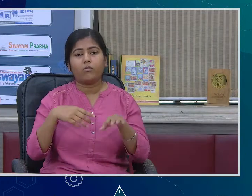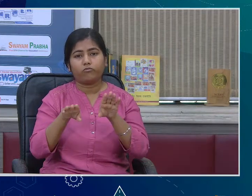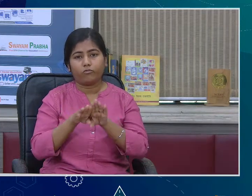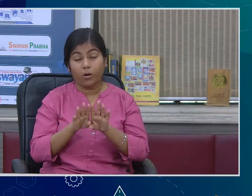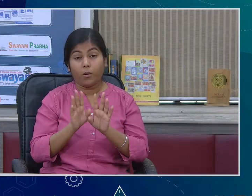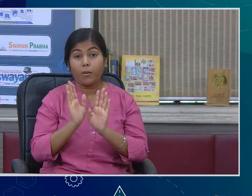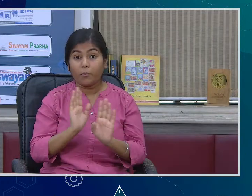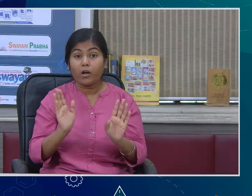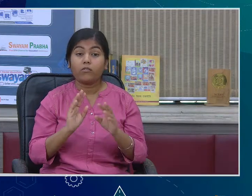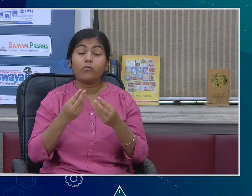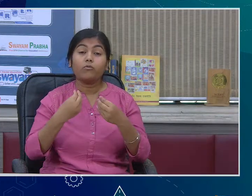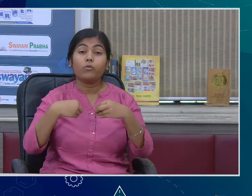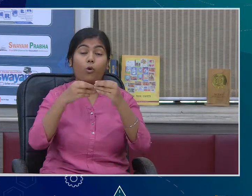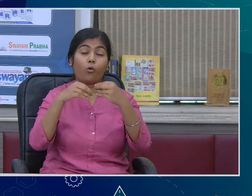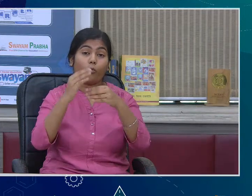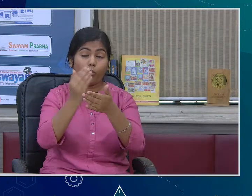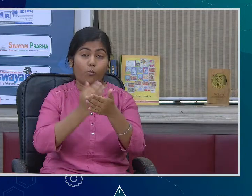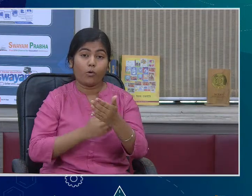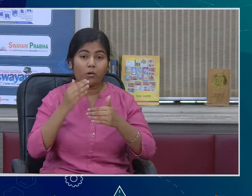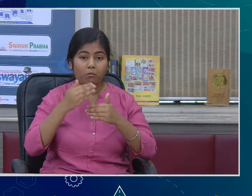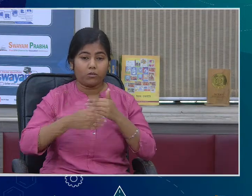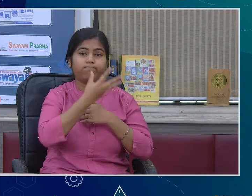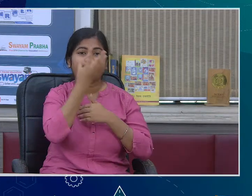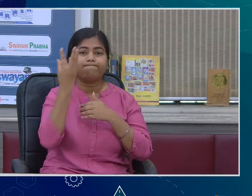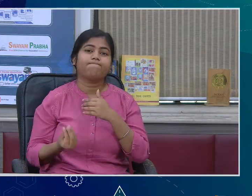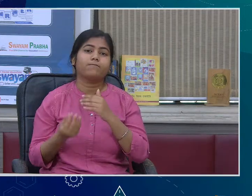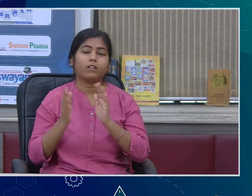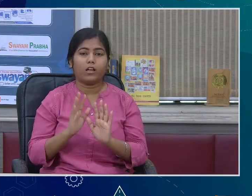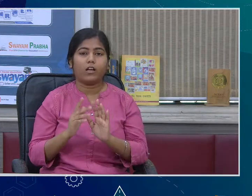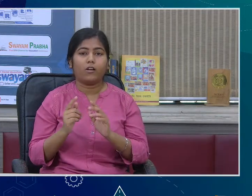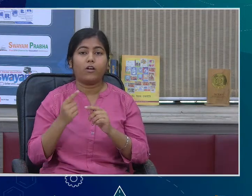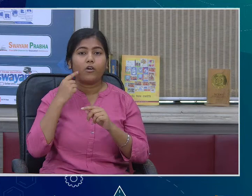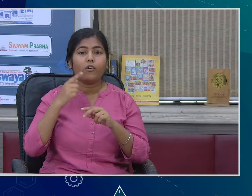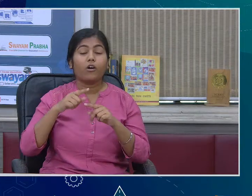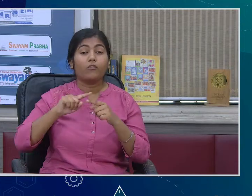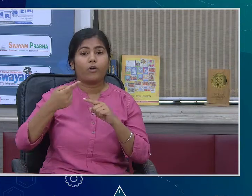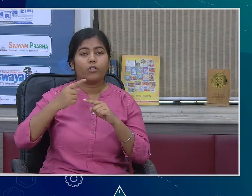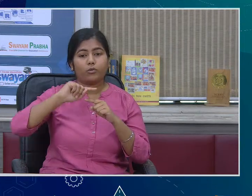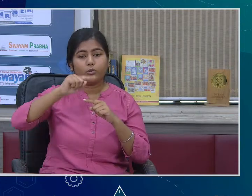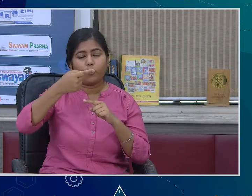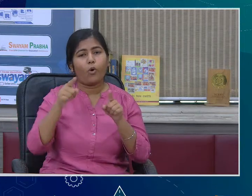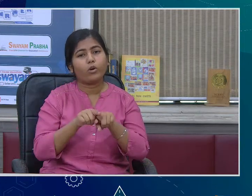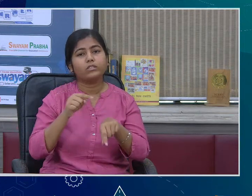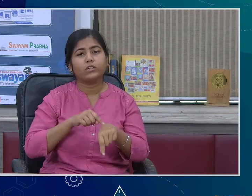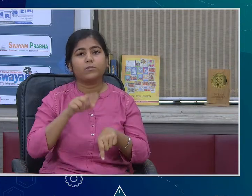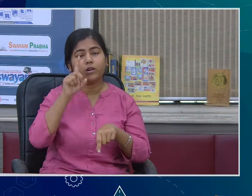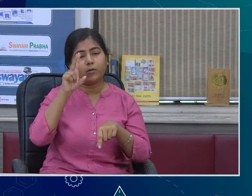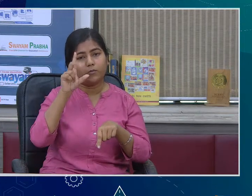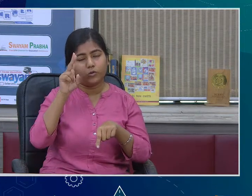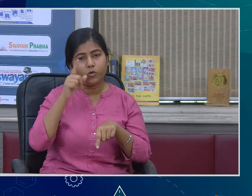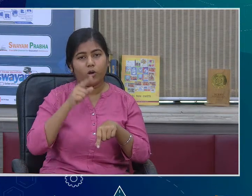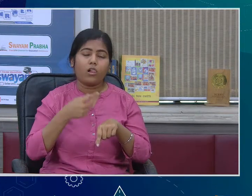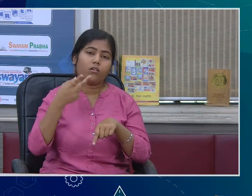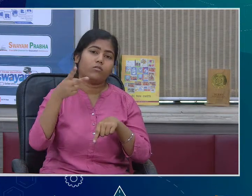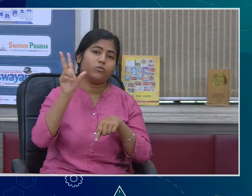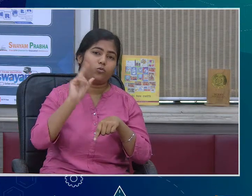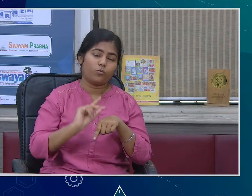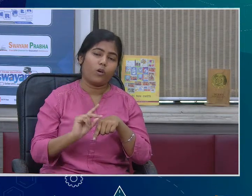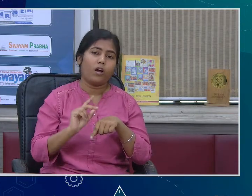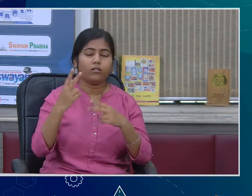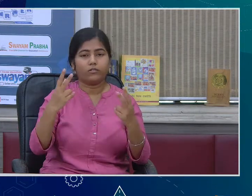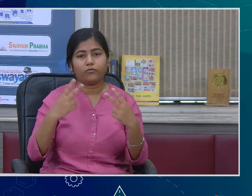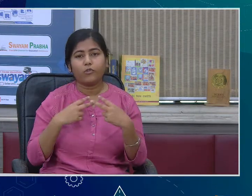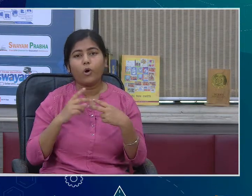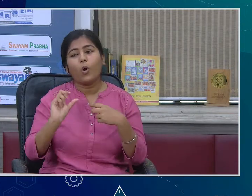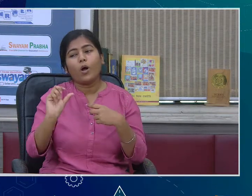we have a lot more sessions throughout the day. And for tomorrow, same time at 12 o'clock, we'll come back again with